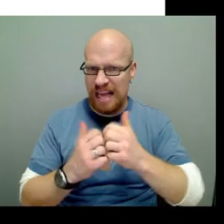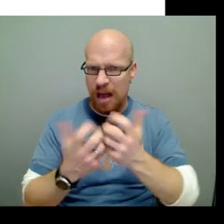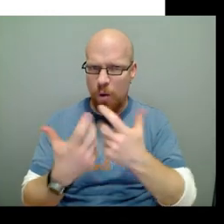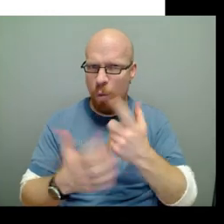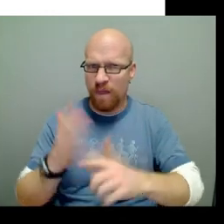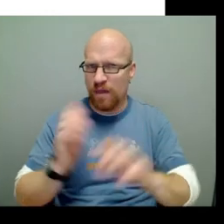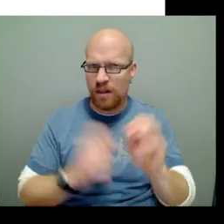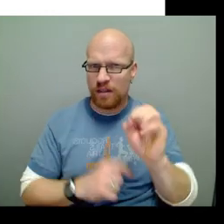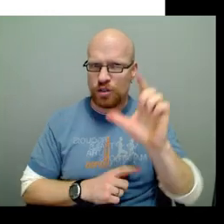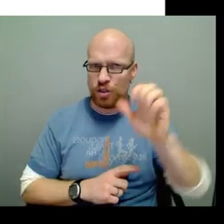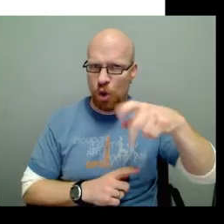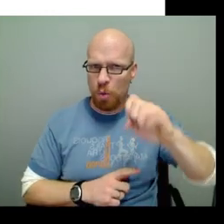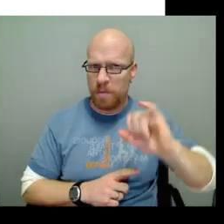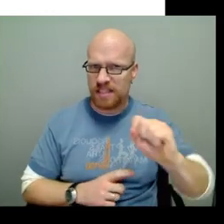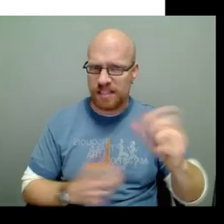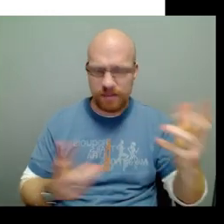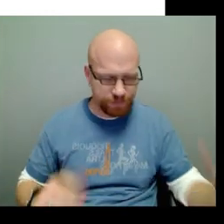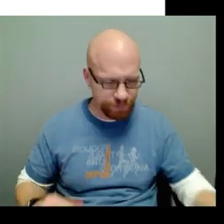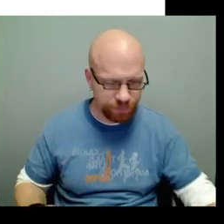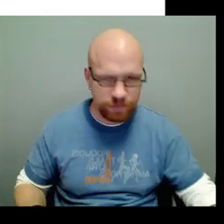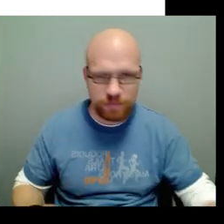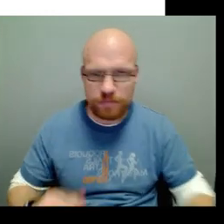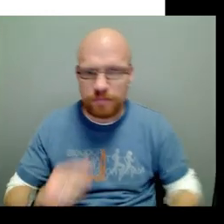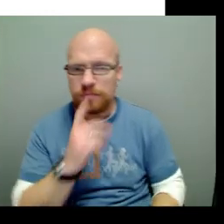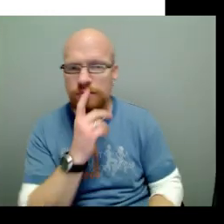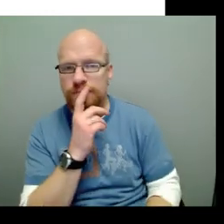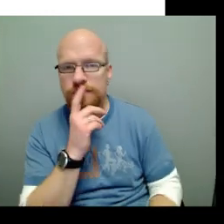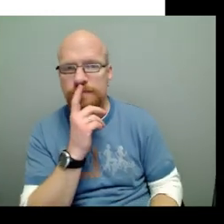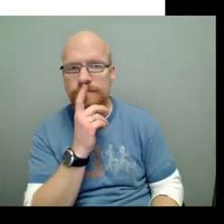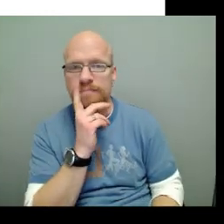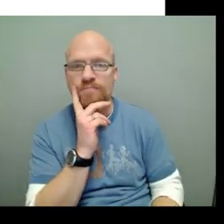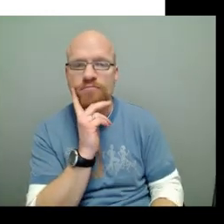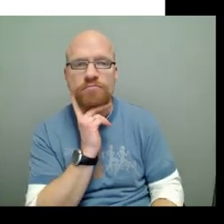I want to see what the slope is.